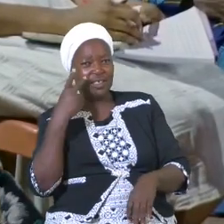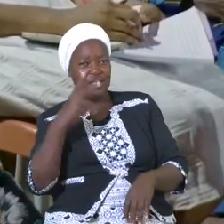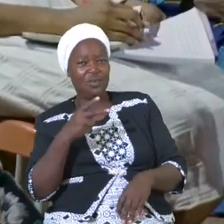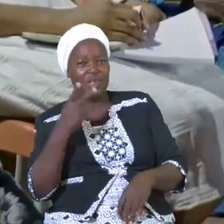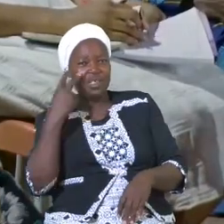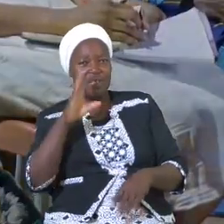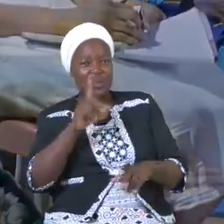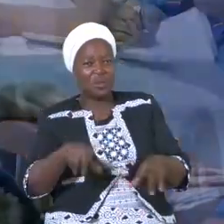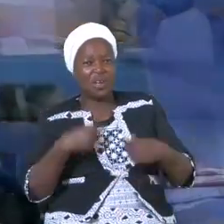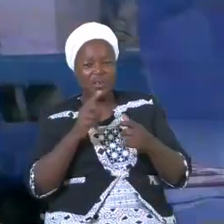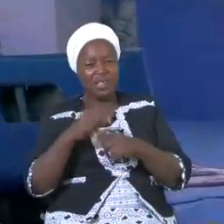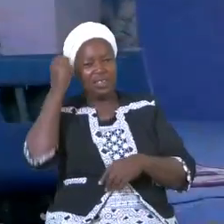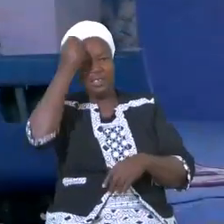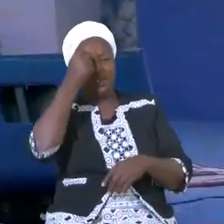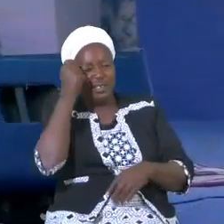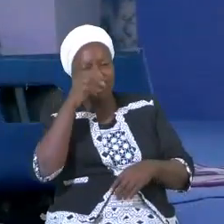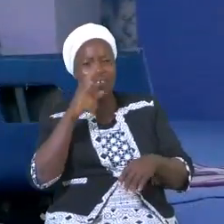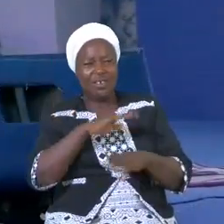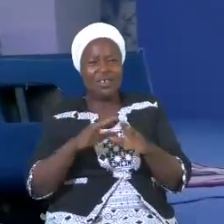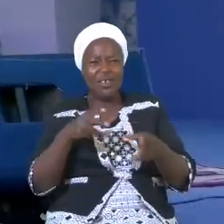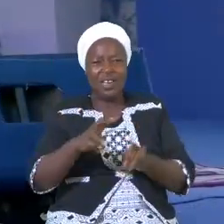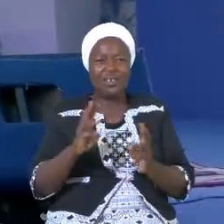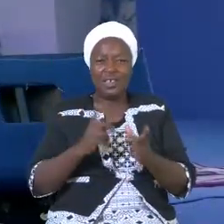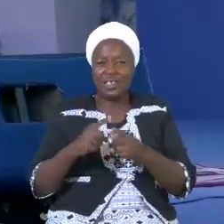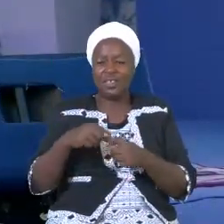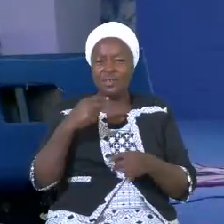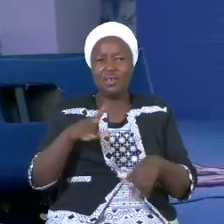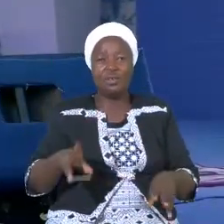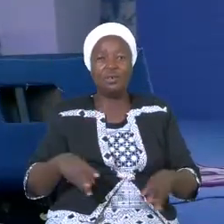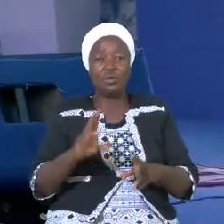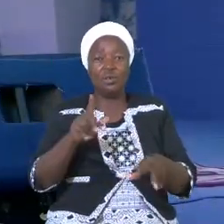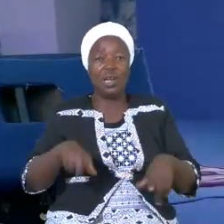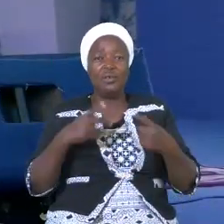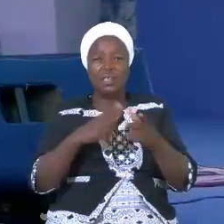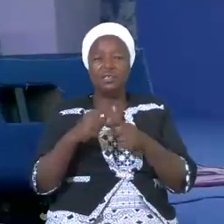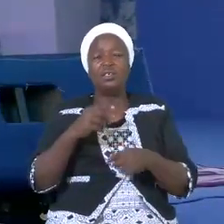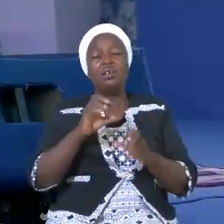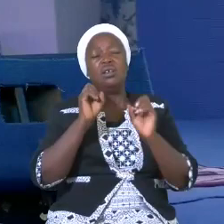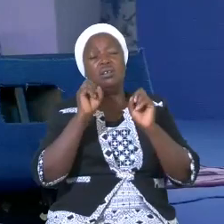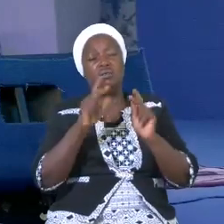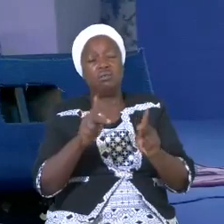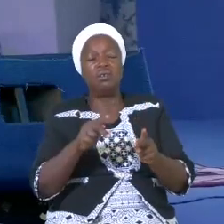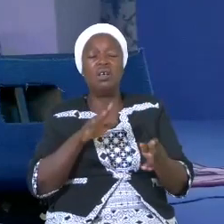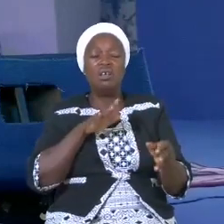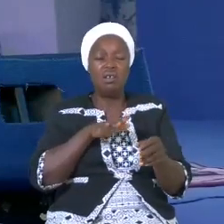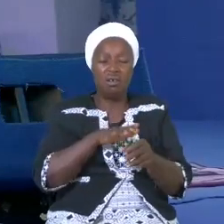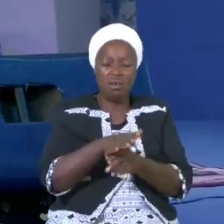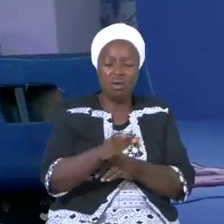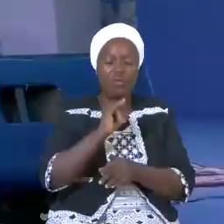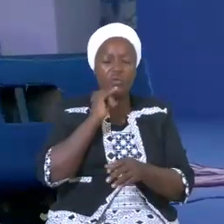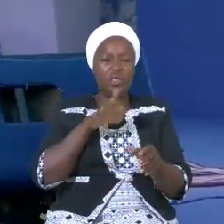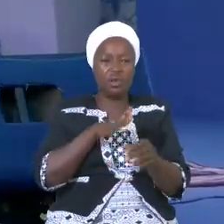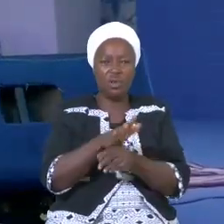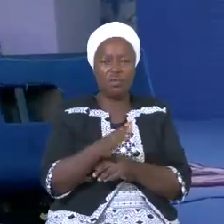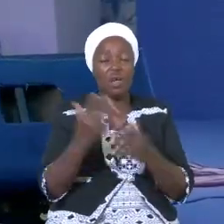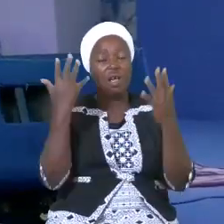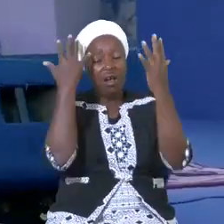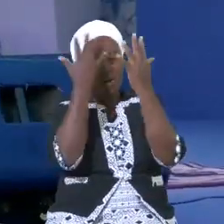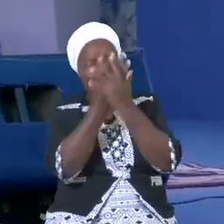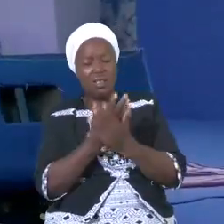meditating in life and you see enough is enough darkness enough is